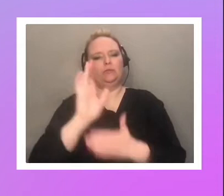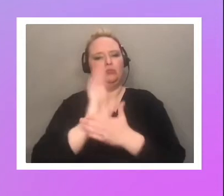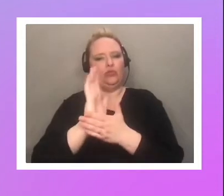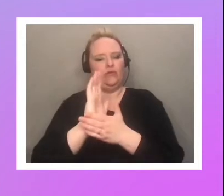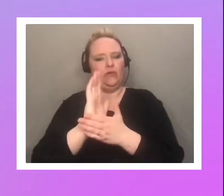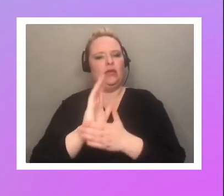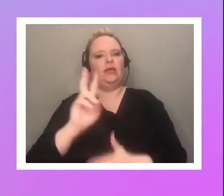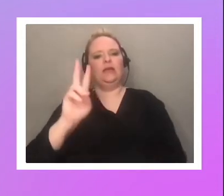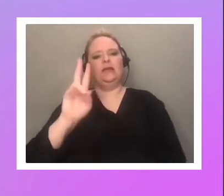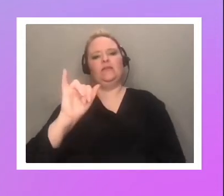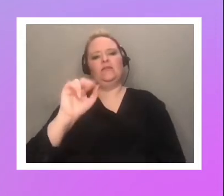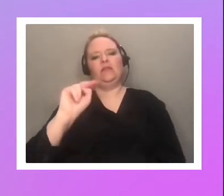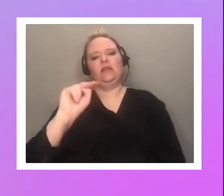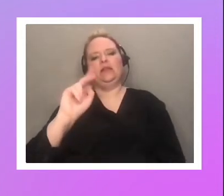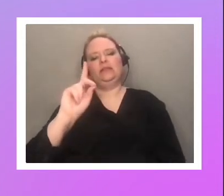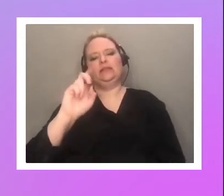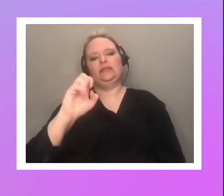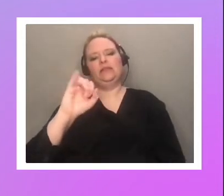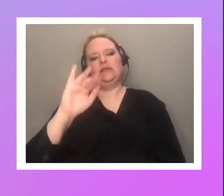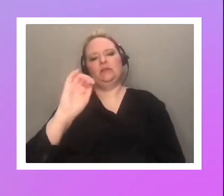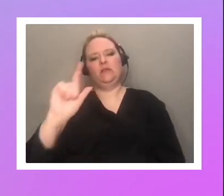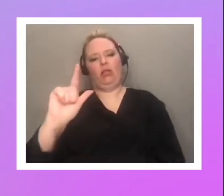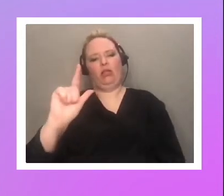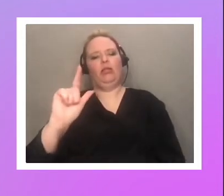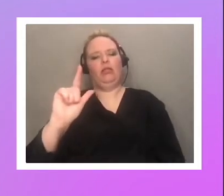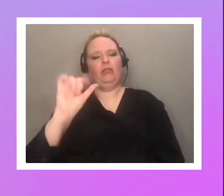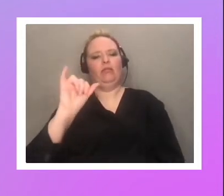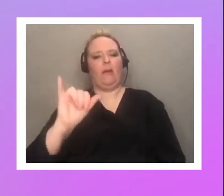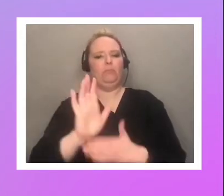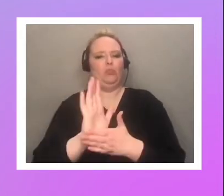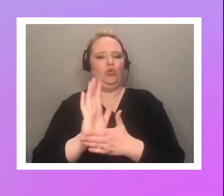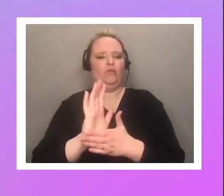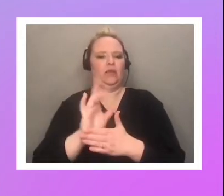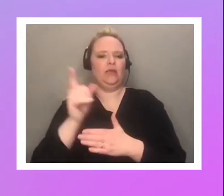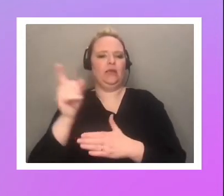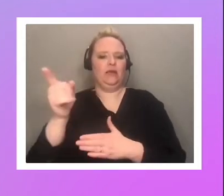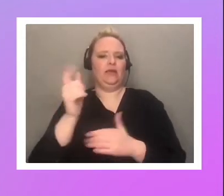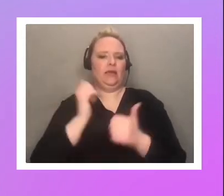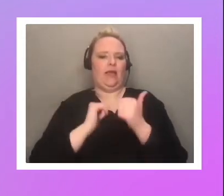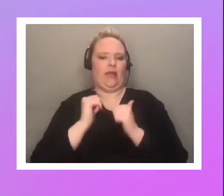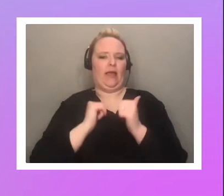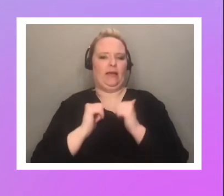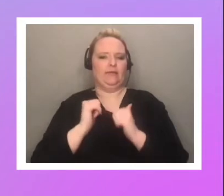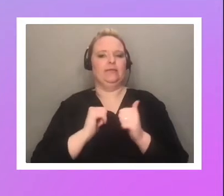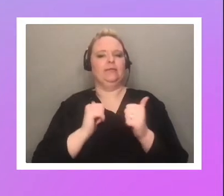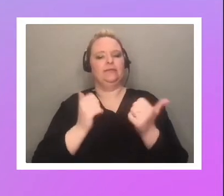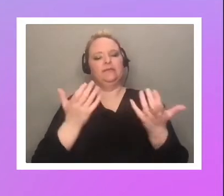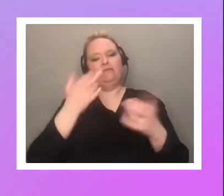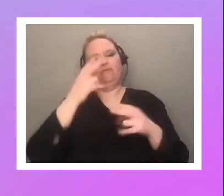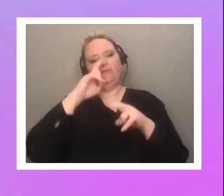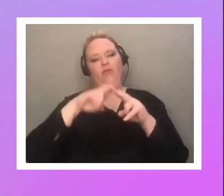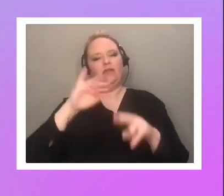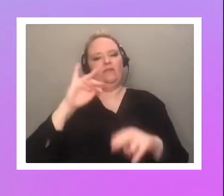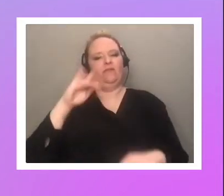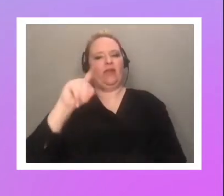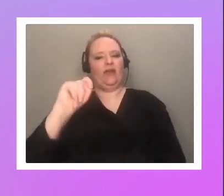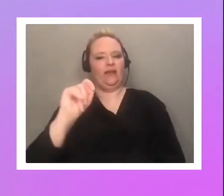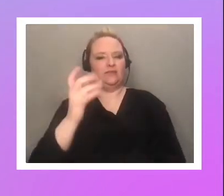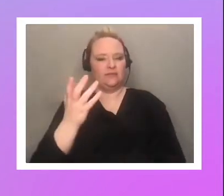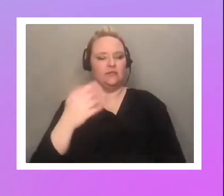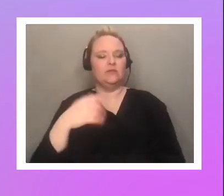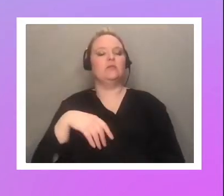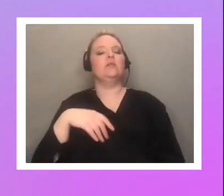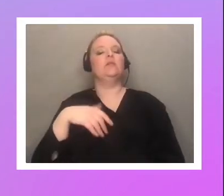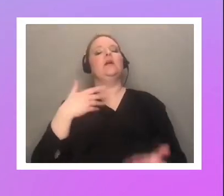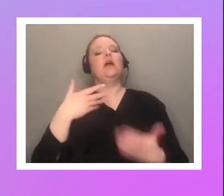Vin Diesel. That's a fun fact, even though this wasn't a song lyric. Now you know. So I want to talk about a